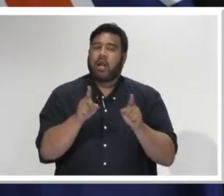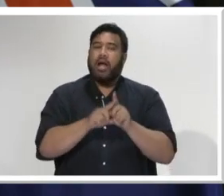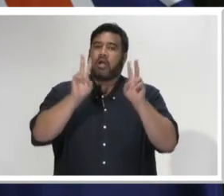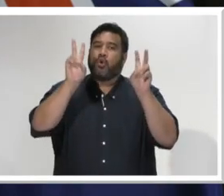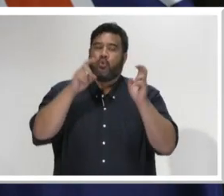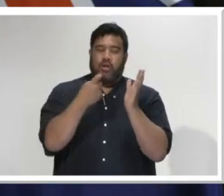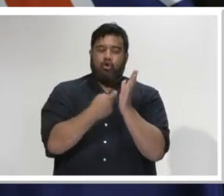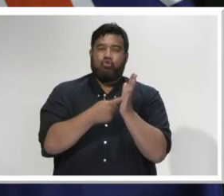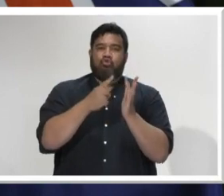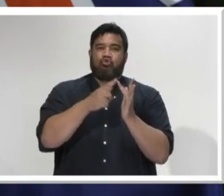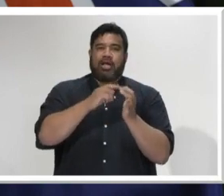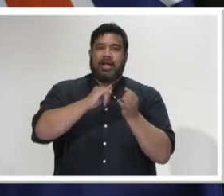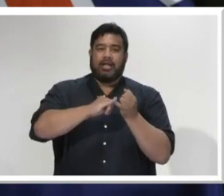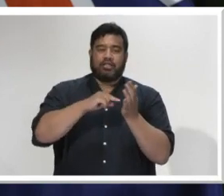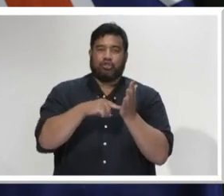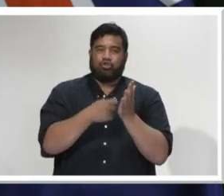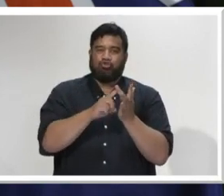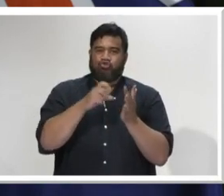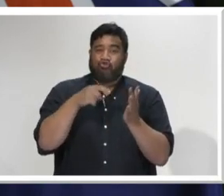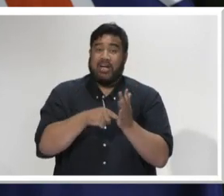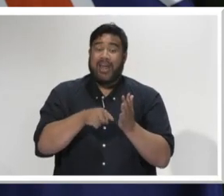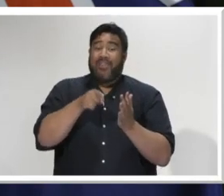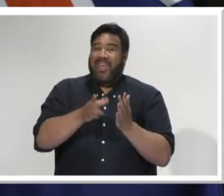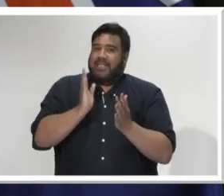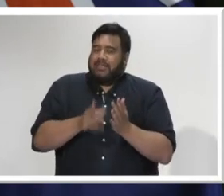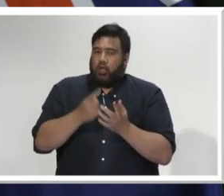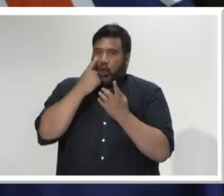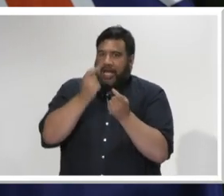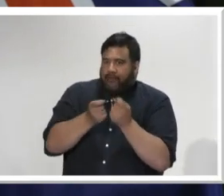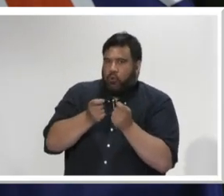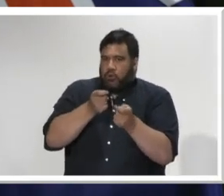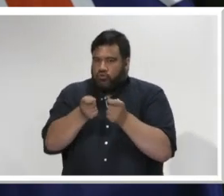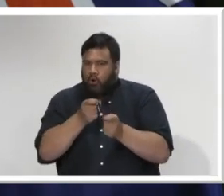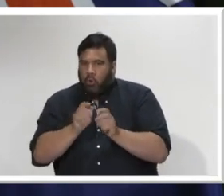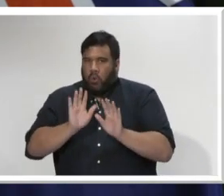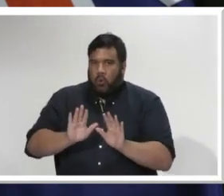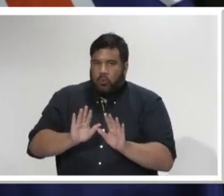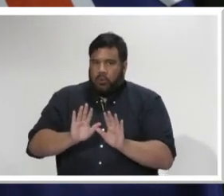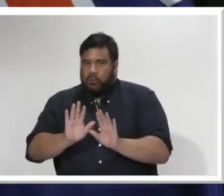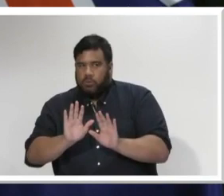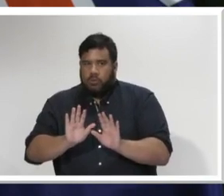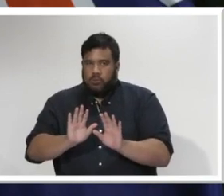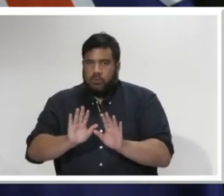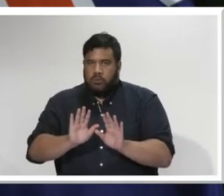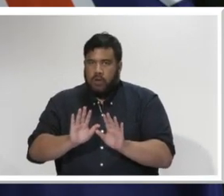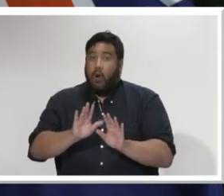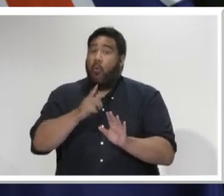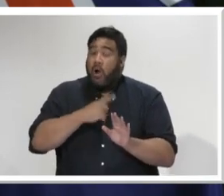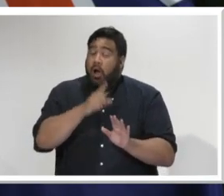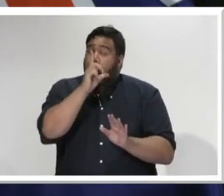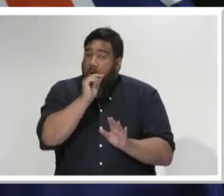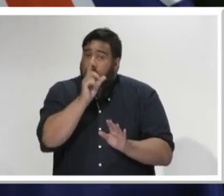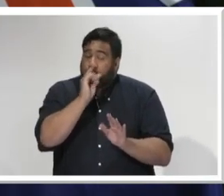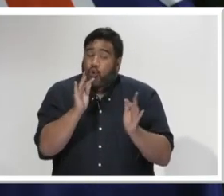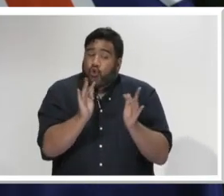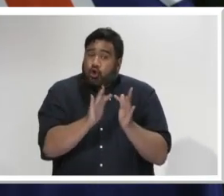risk the virus can get out of control and bounce back, as we've seen in countries overseas. So the goal remains to restrict